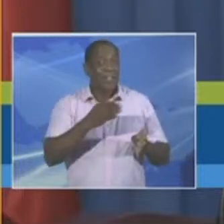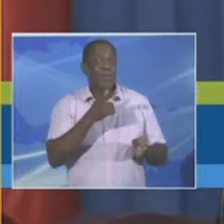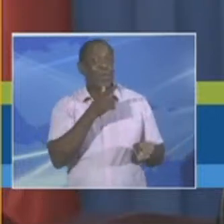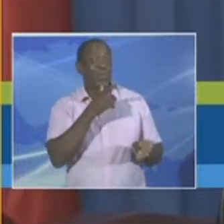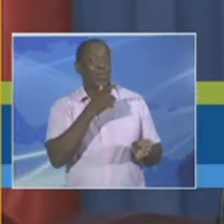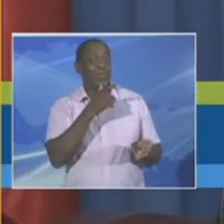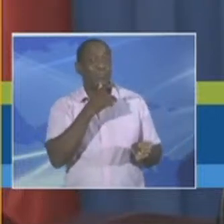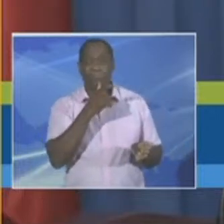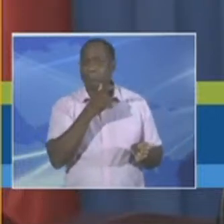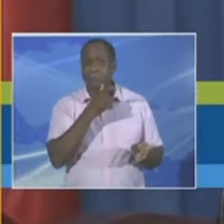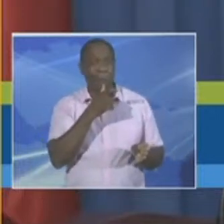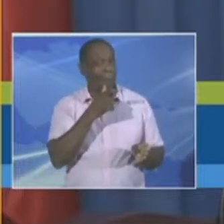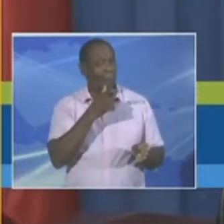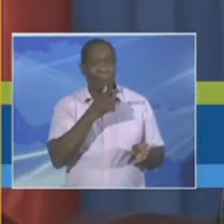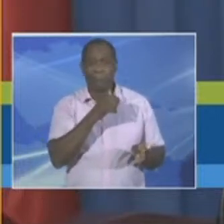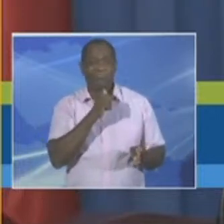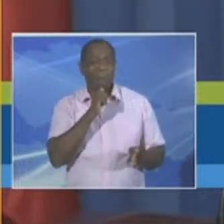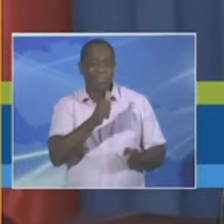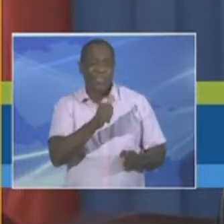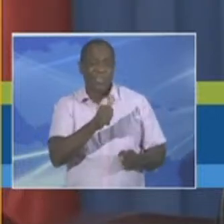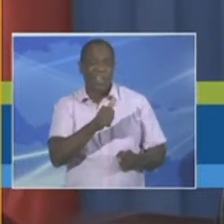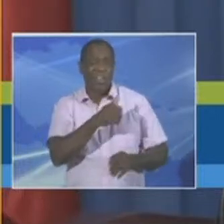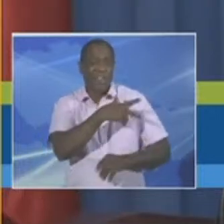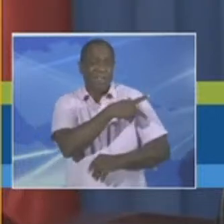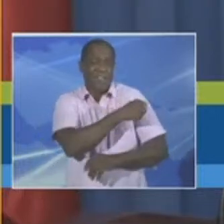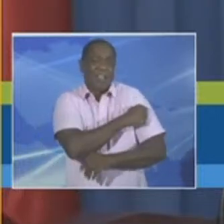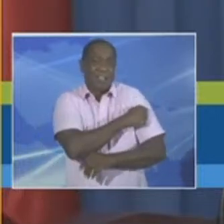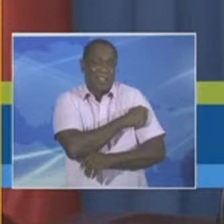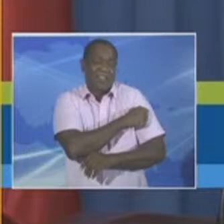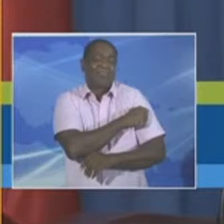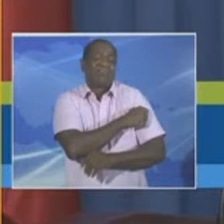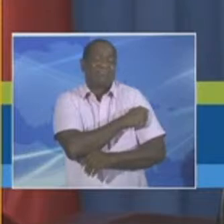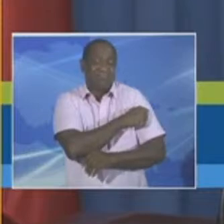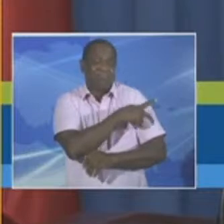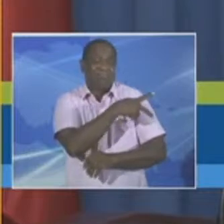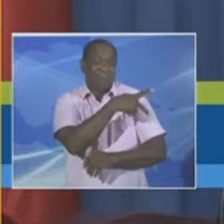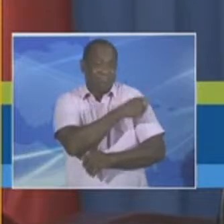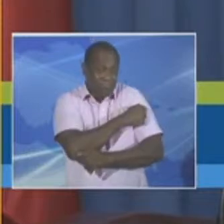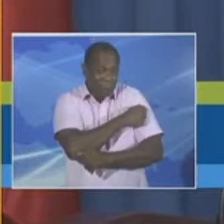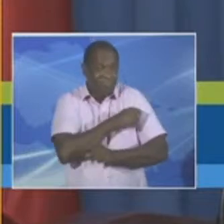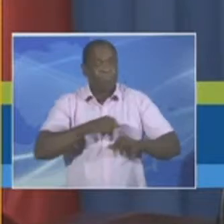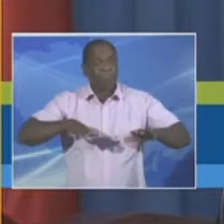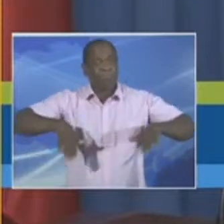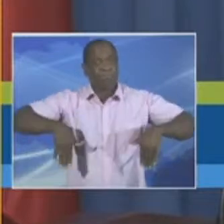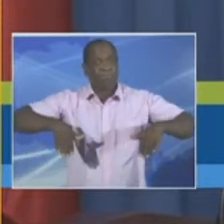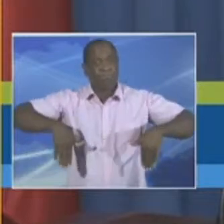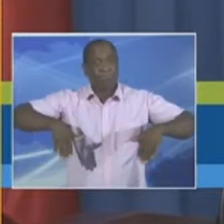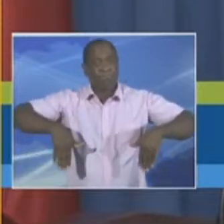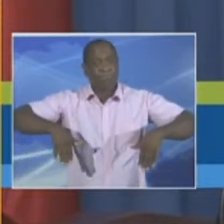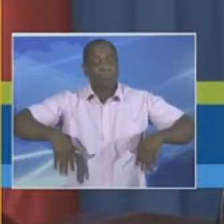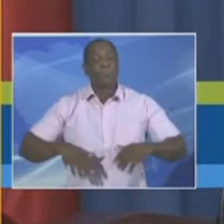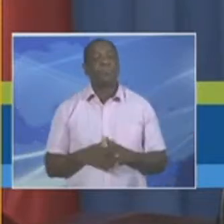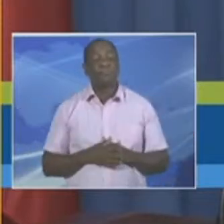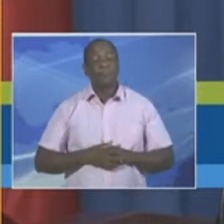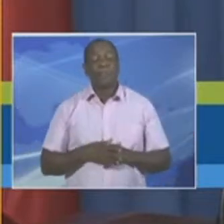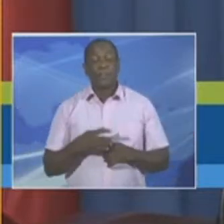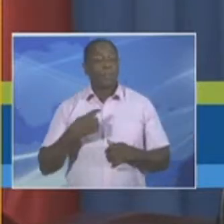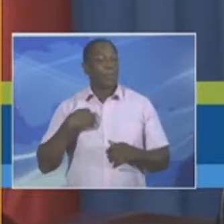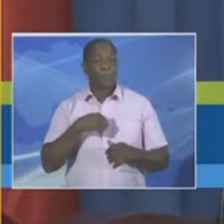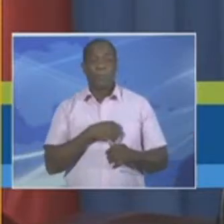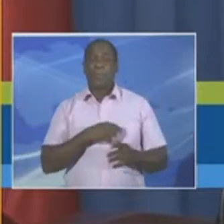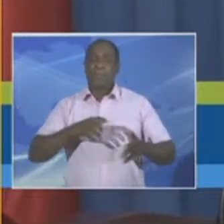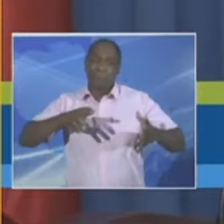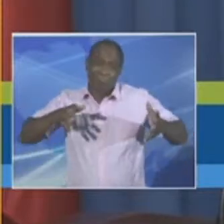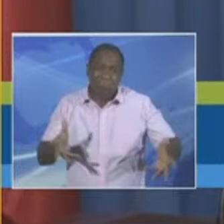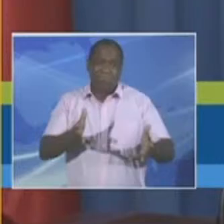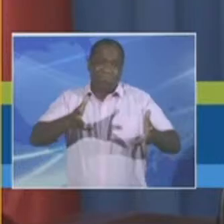unvaccinated patients. The thrust of what I would like to say today is we continue